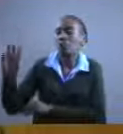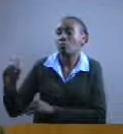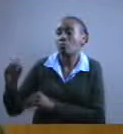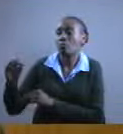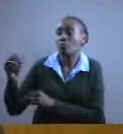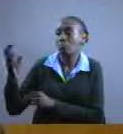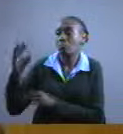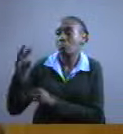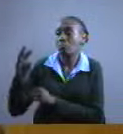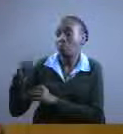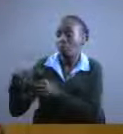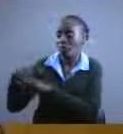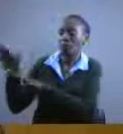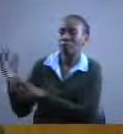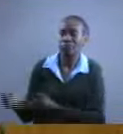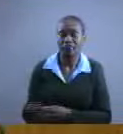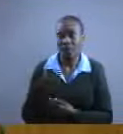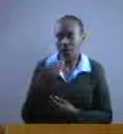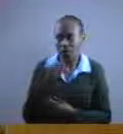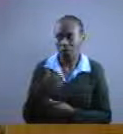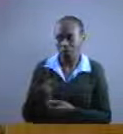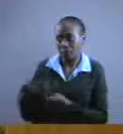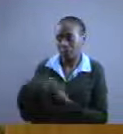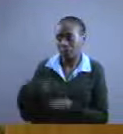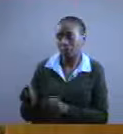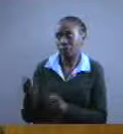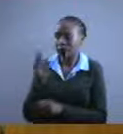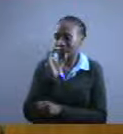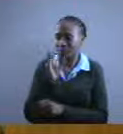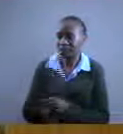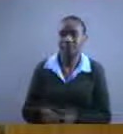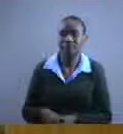Thank you for your kindness. As you are aware that in our